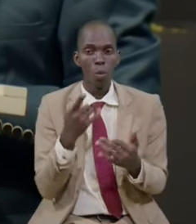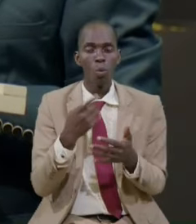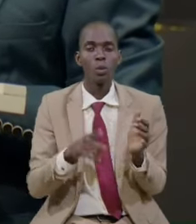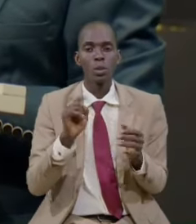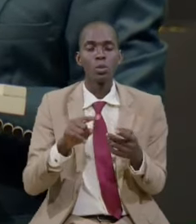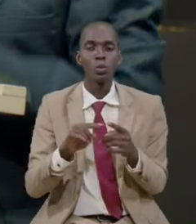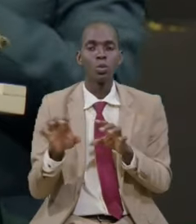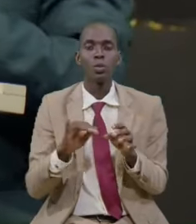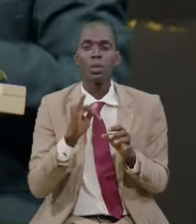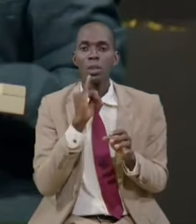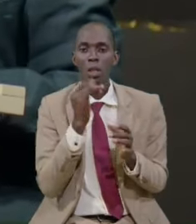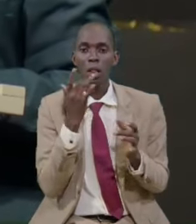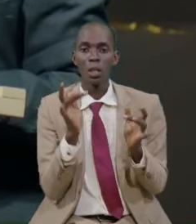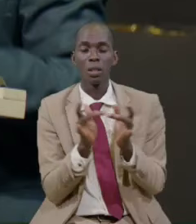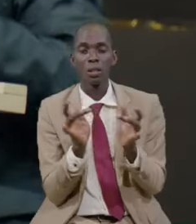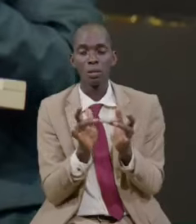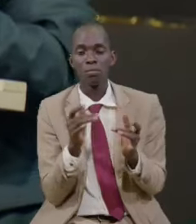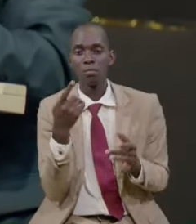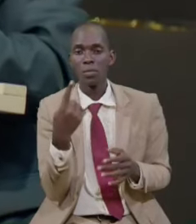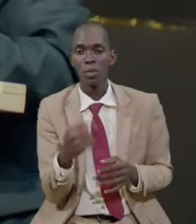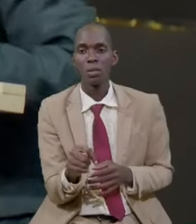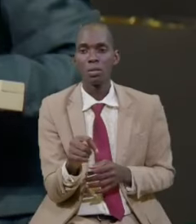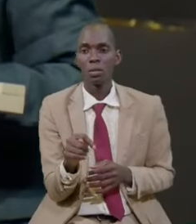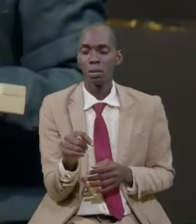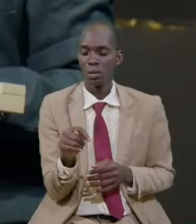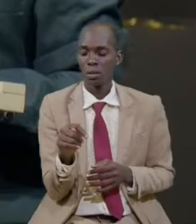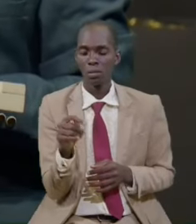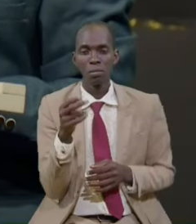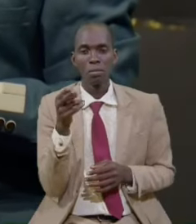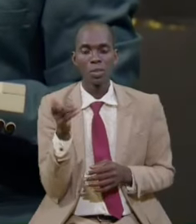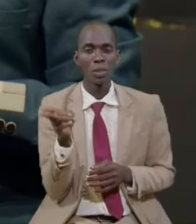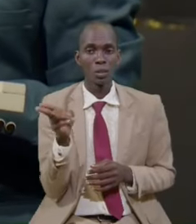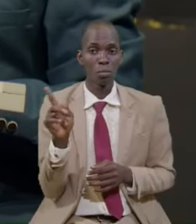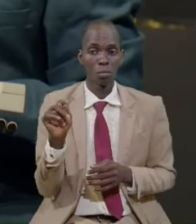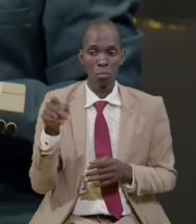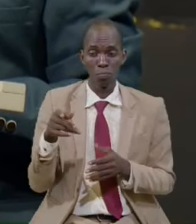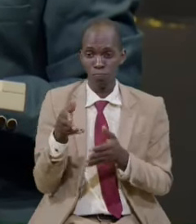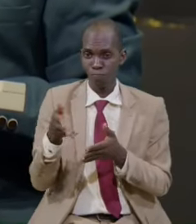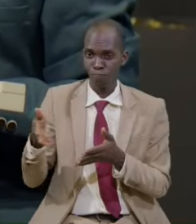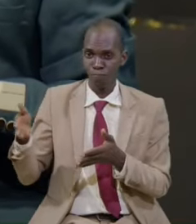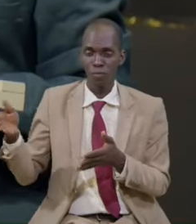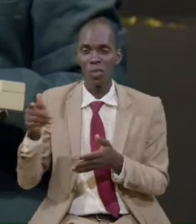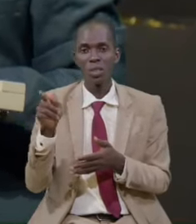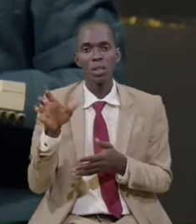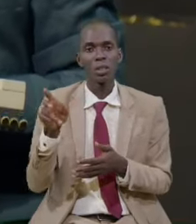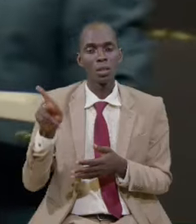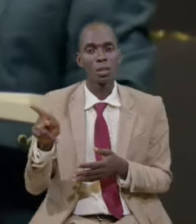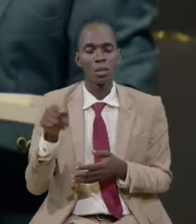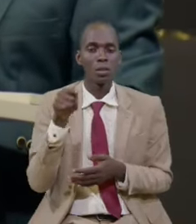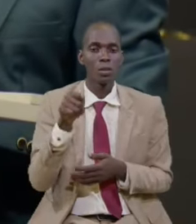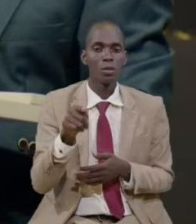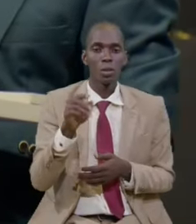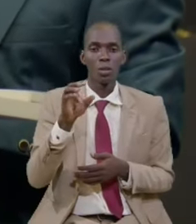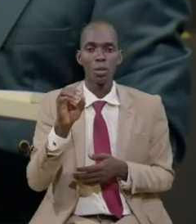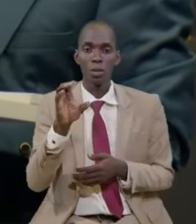gckhq.org/connect. Below your player, click it and fill the form so that we can assist